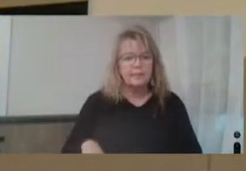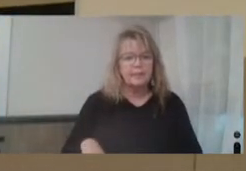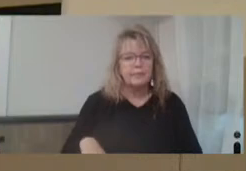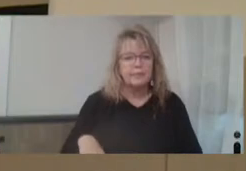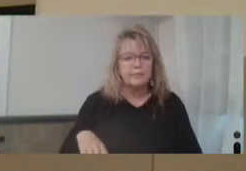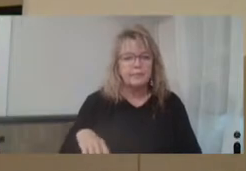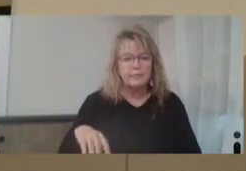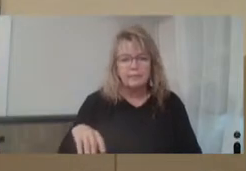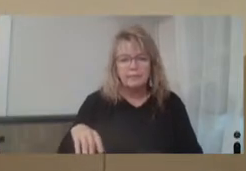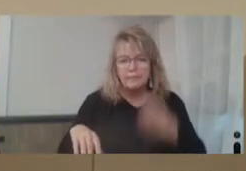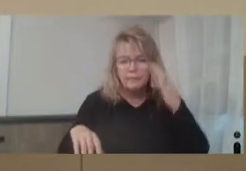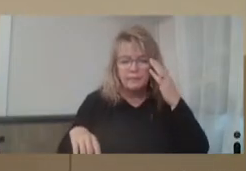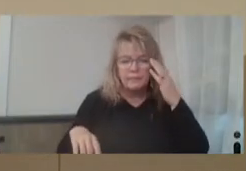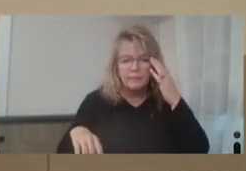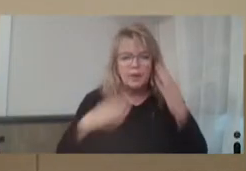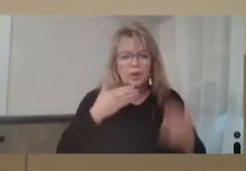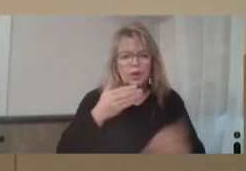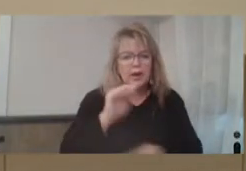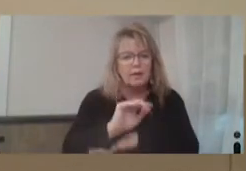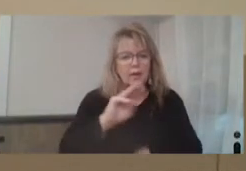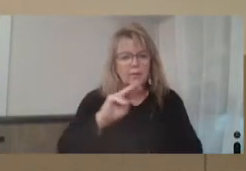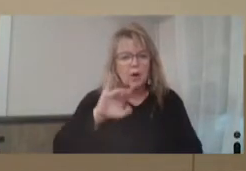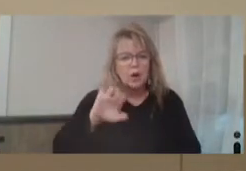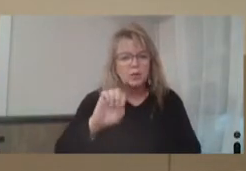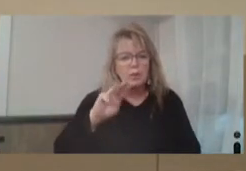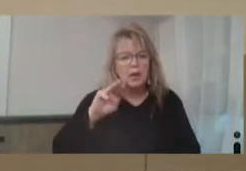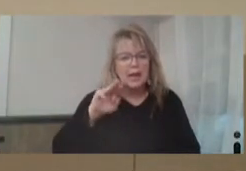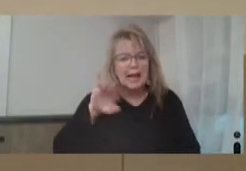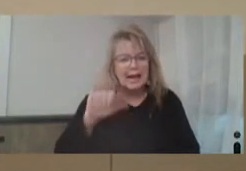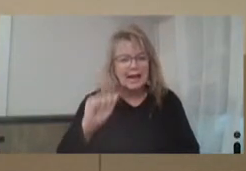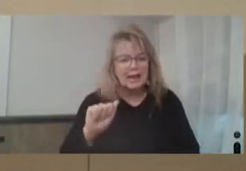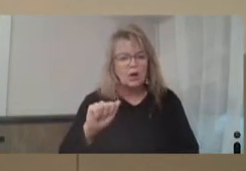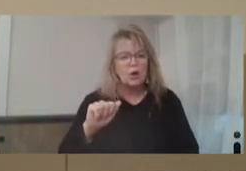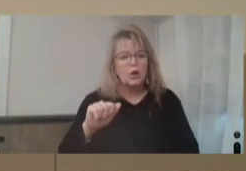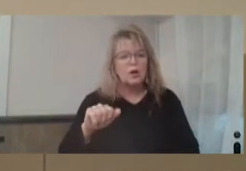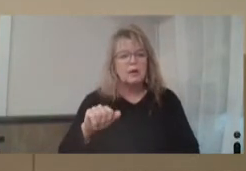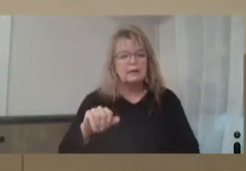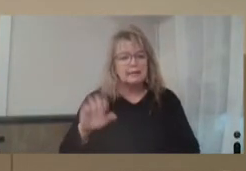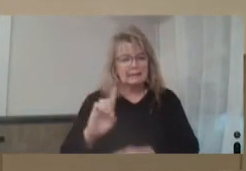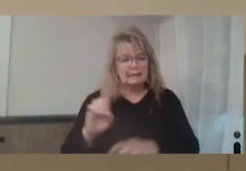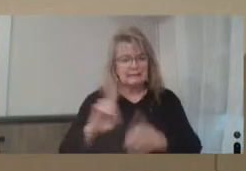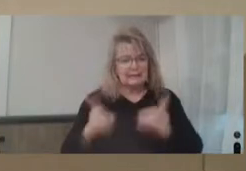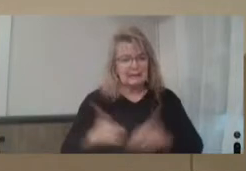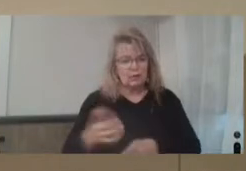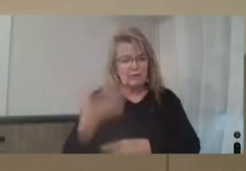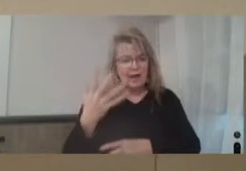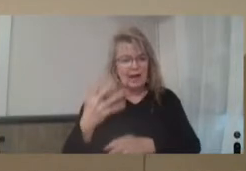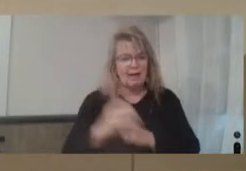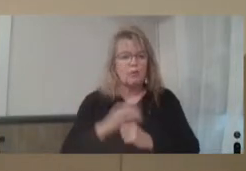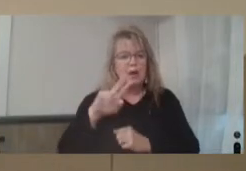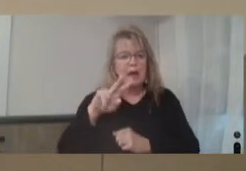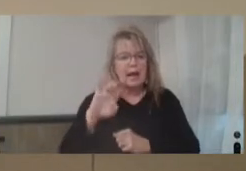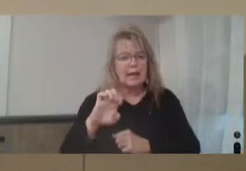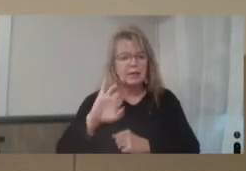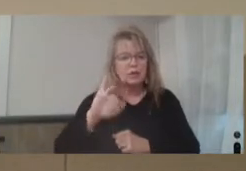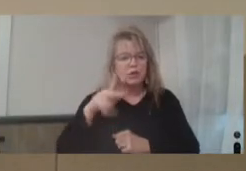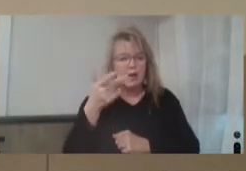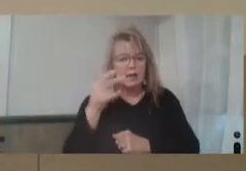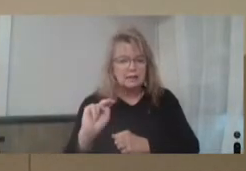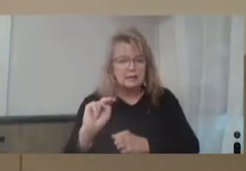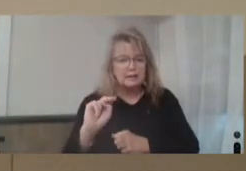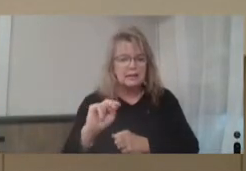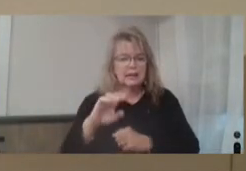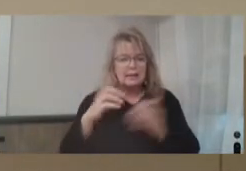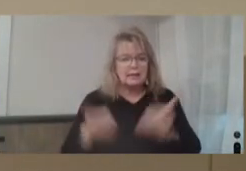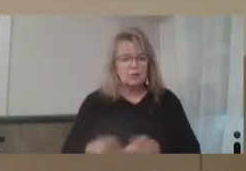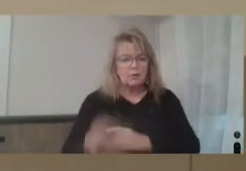Large. Good evening, I am Marjorie Morlina, I represent District 5. Good evening, Renee Johnson, and I'm honored to represent District